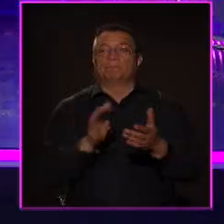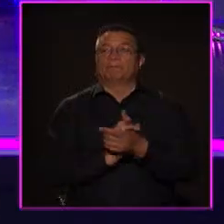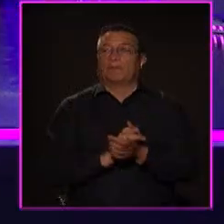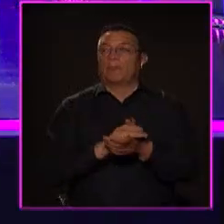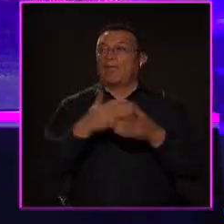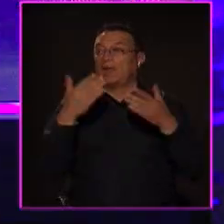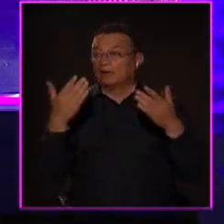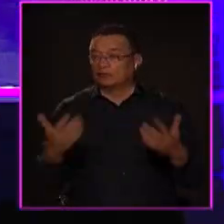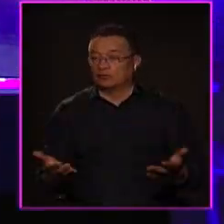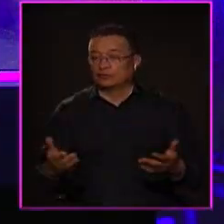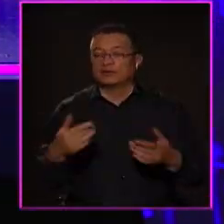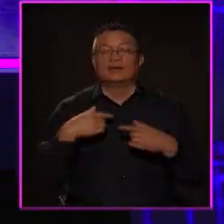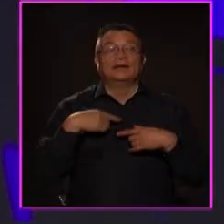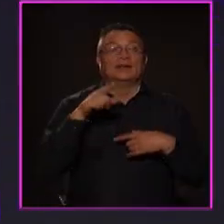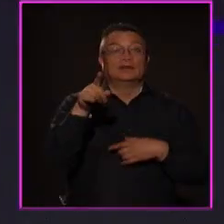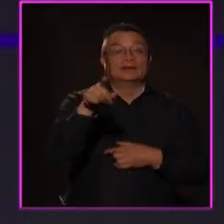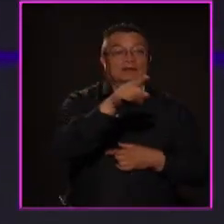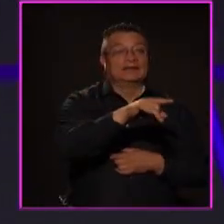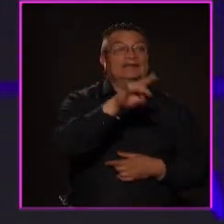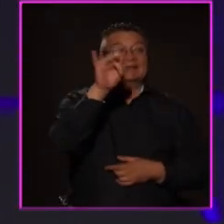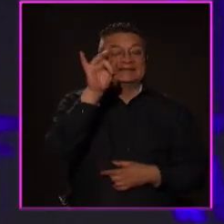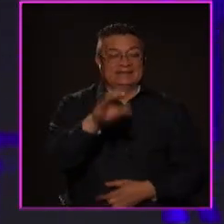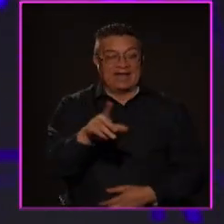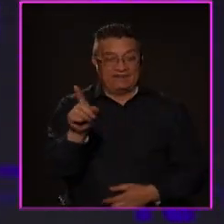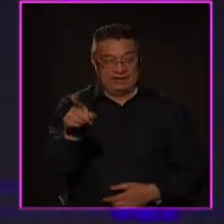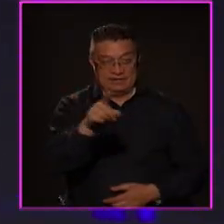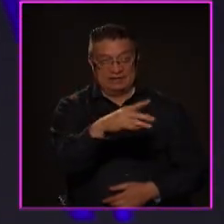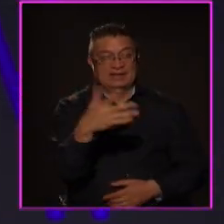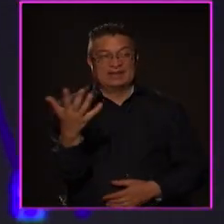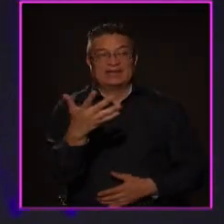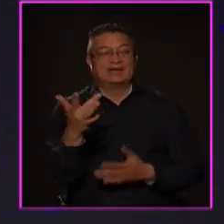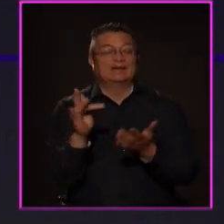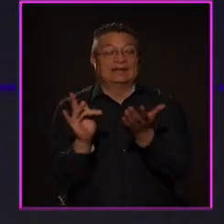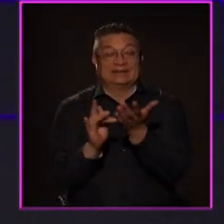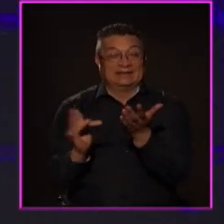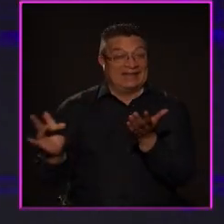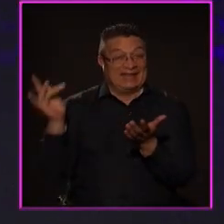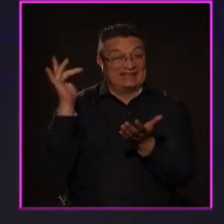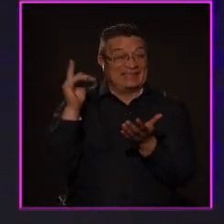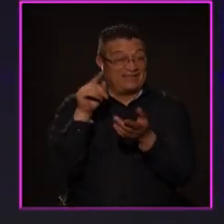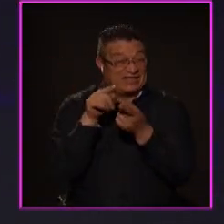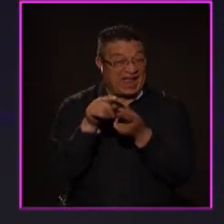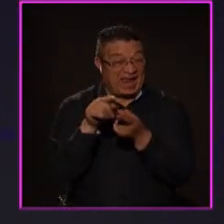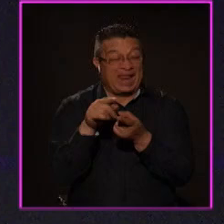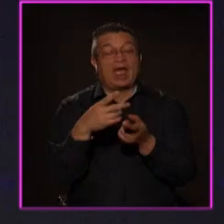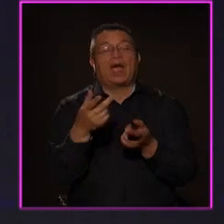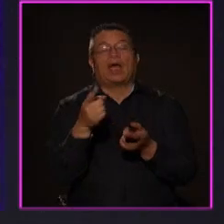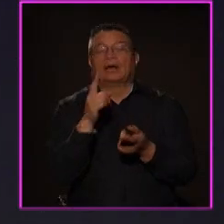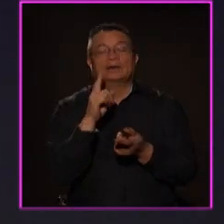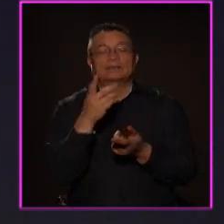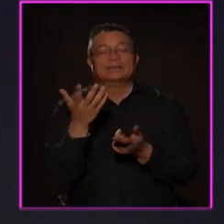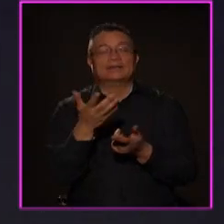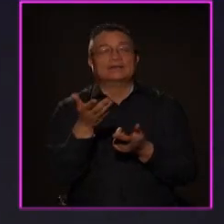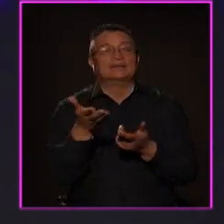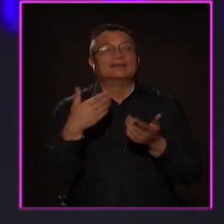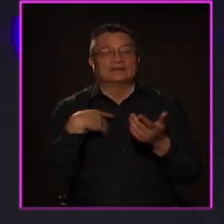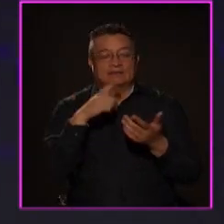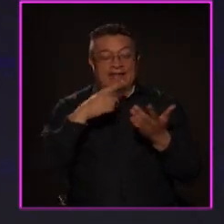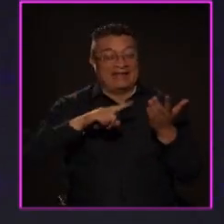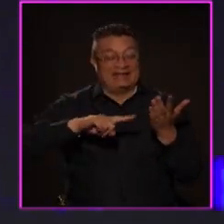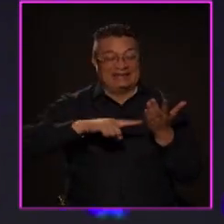So you know that artificial intelligence is the most talked about technoscience